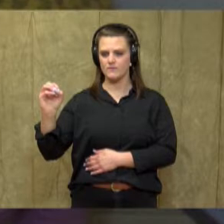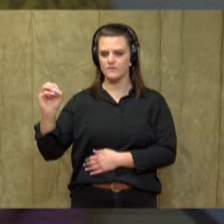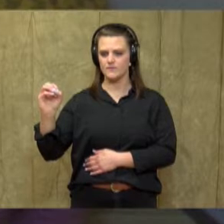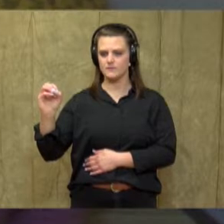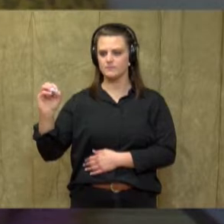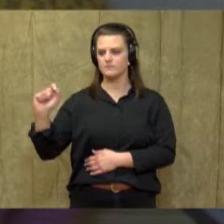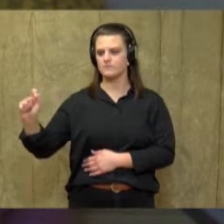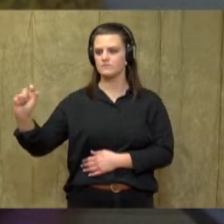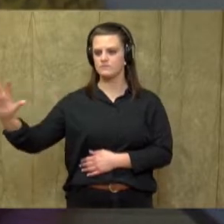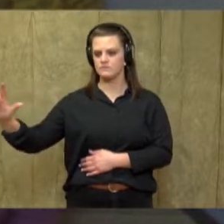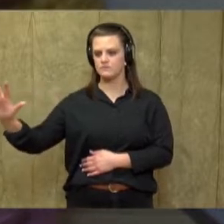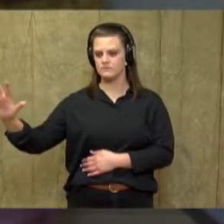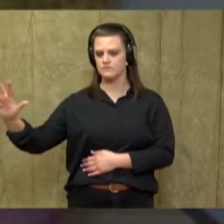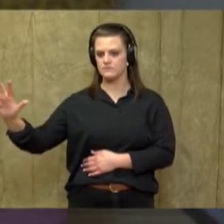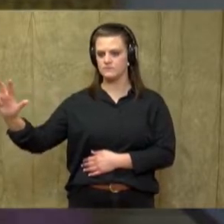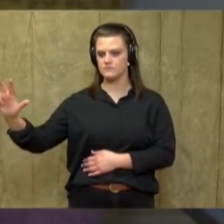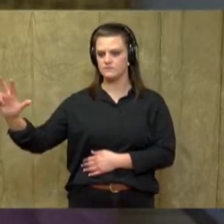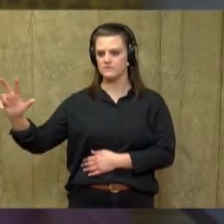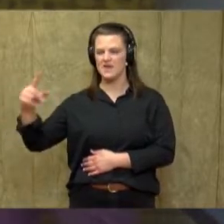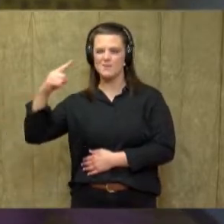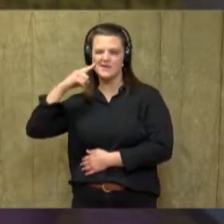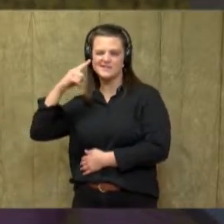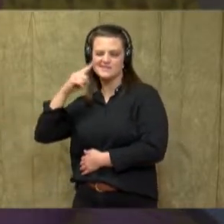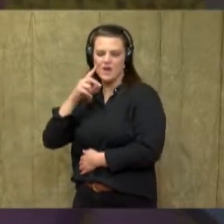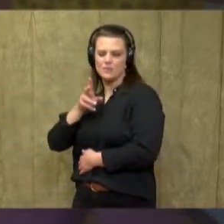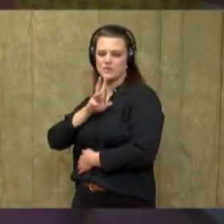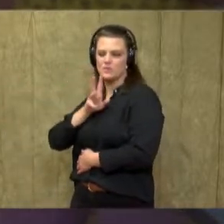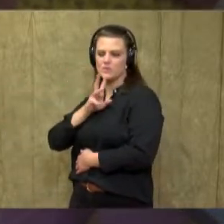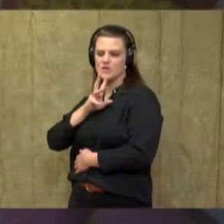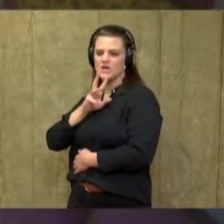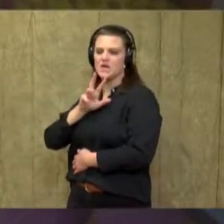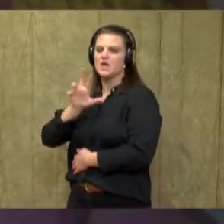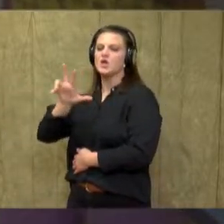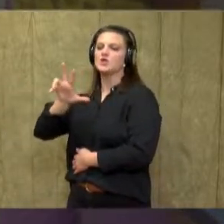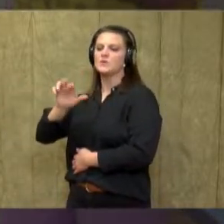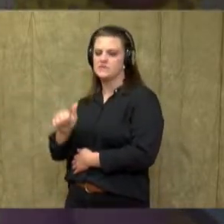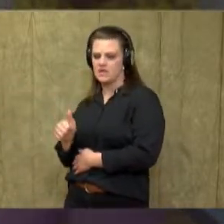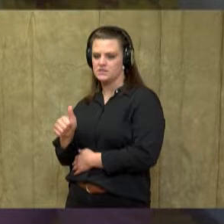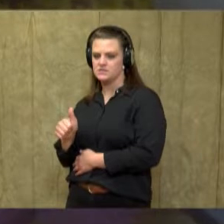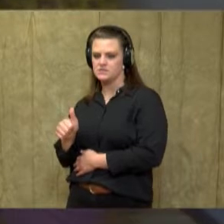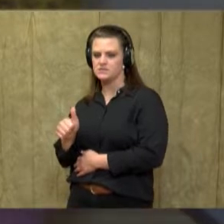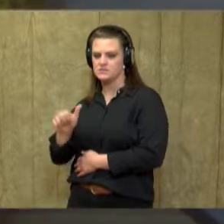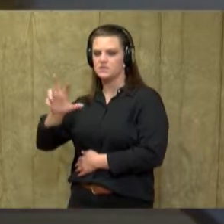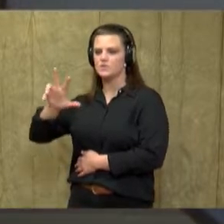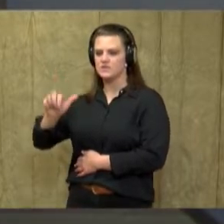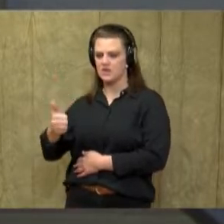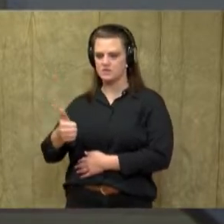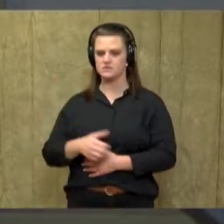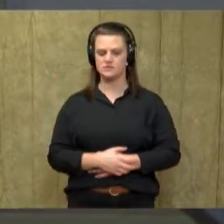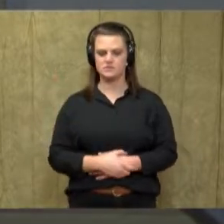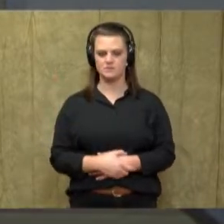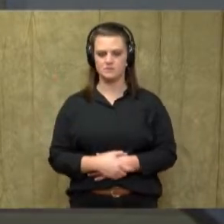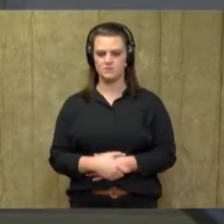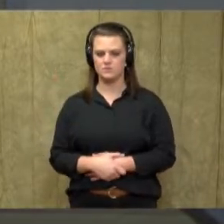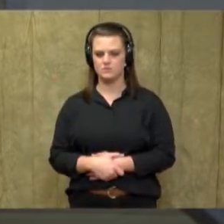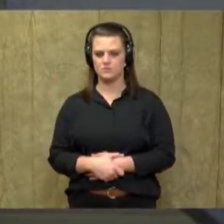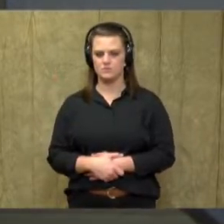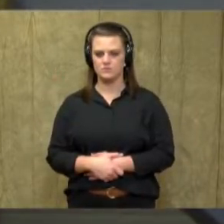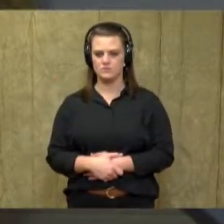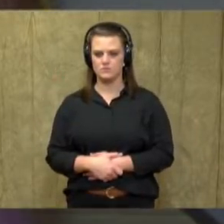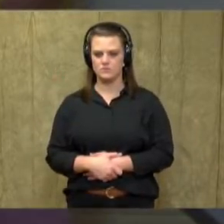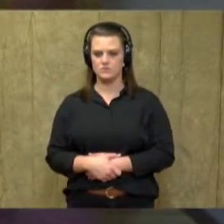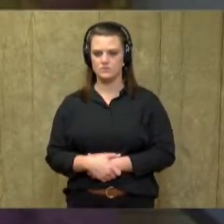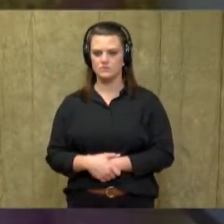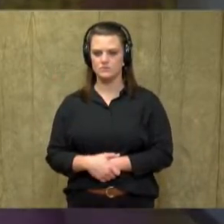like 0.3, but it would sound like 3 tenths because we have 3 tenths